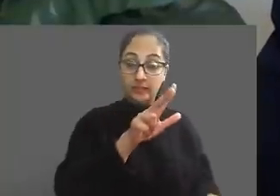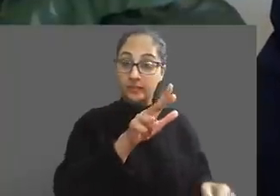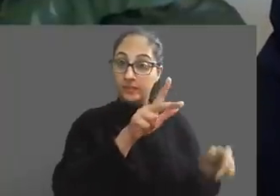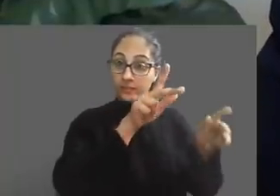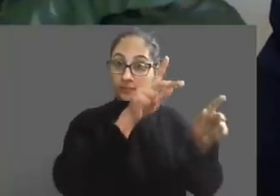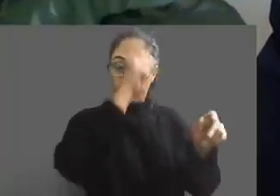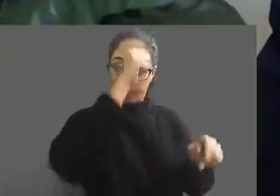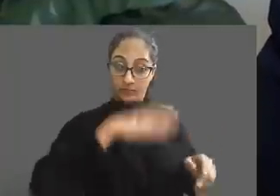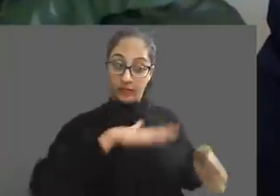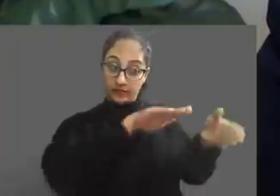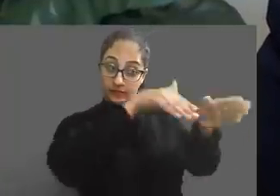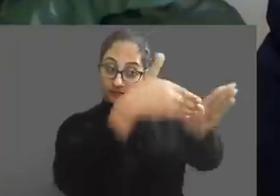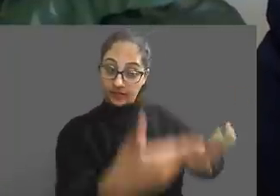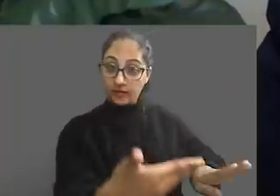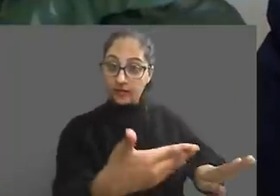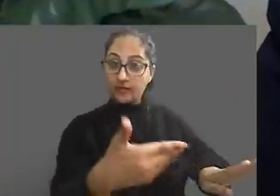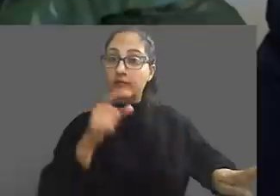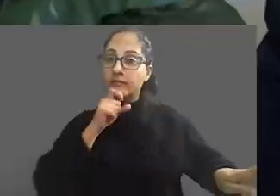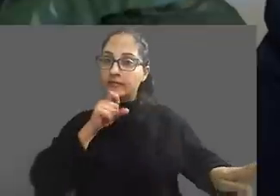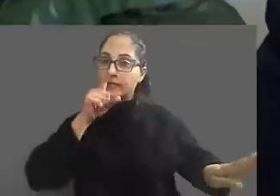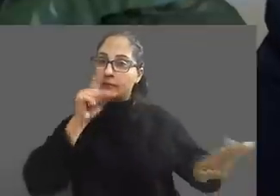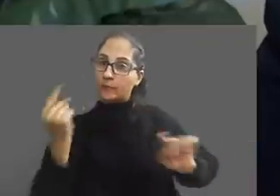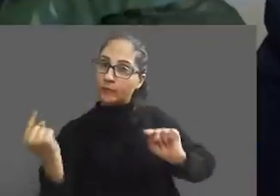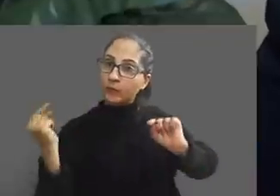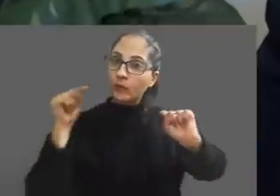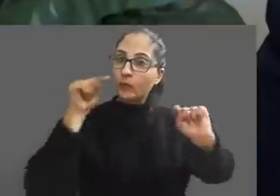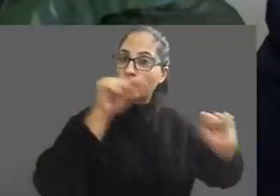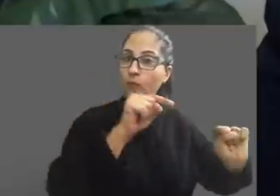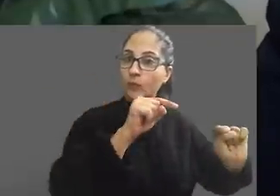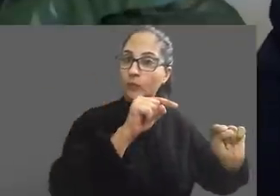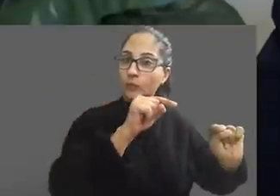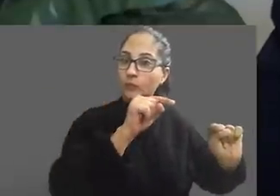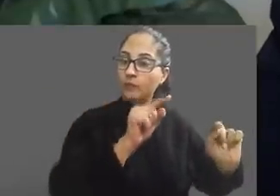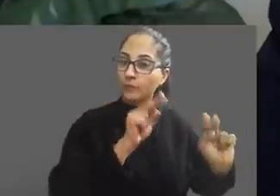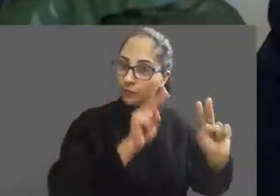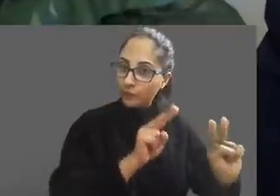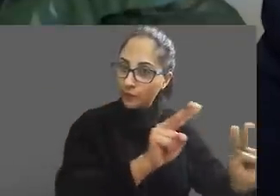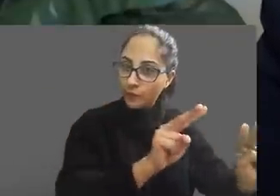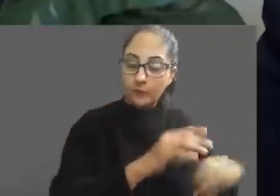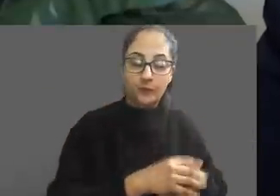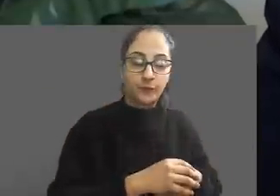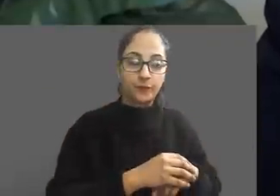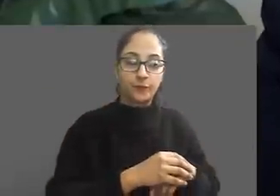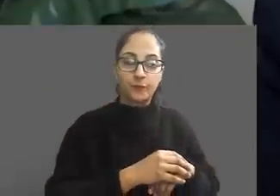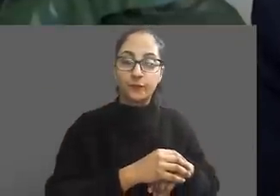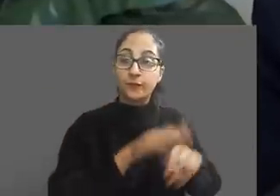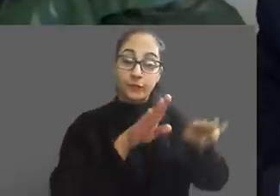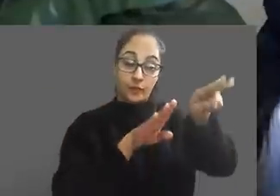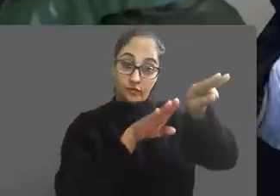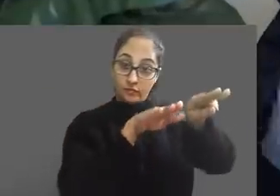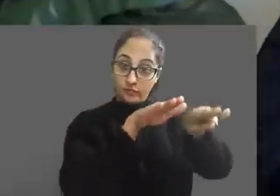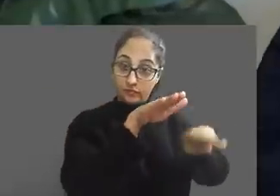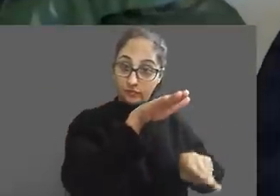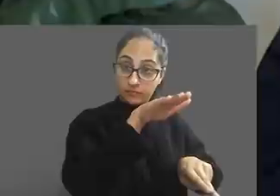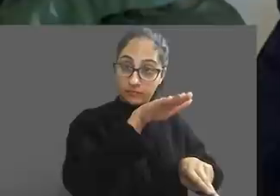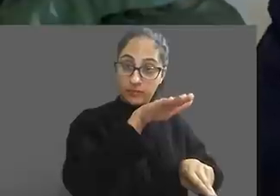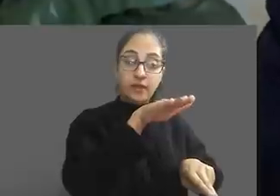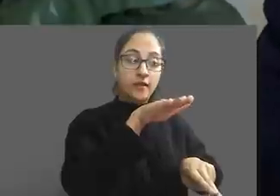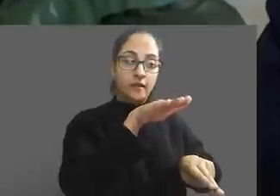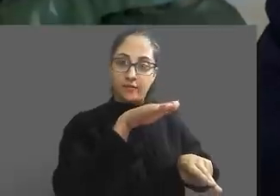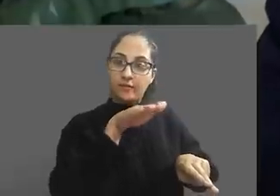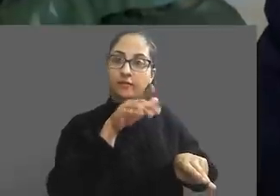history. When Vizier Ismail passed away in 1883, Imam Aga Ali Shah